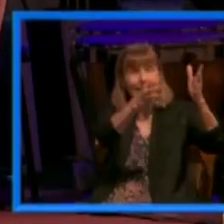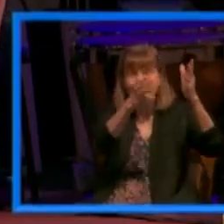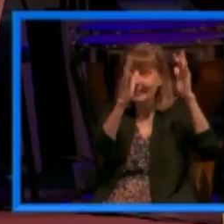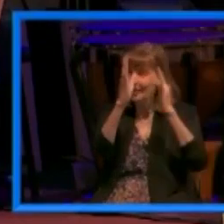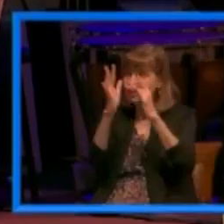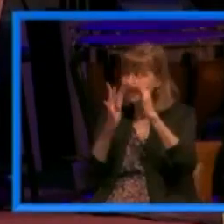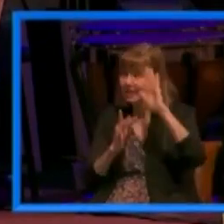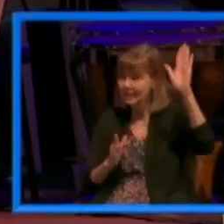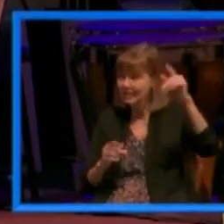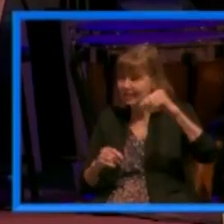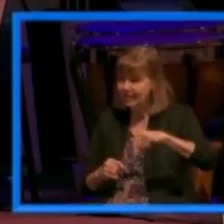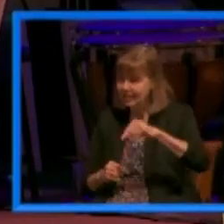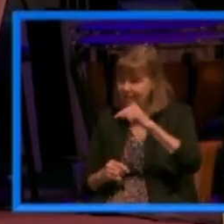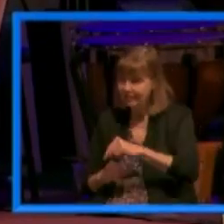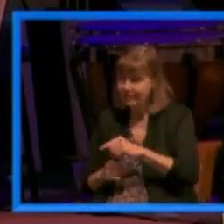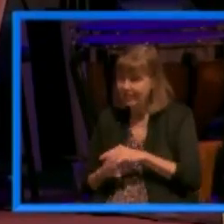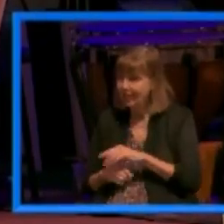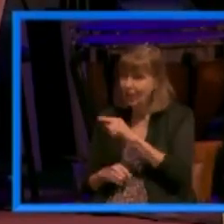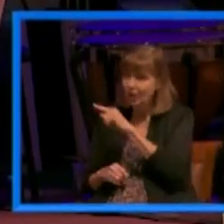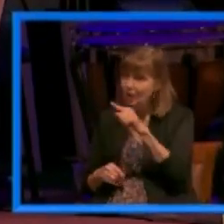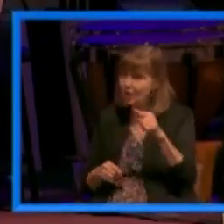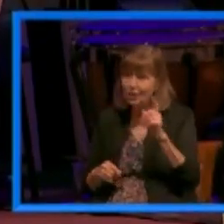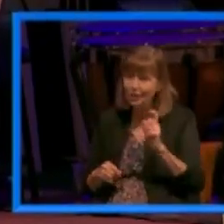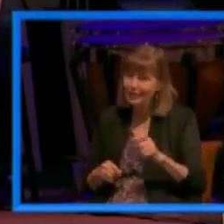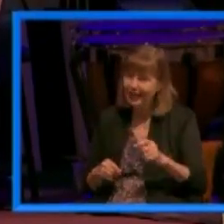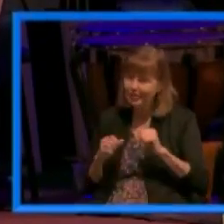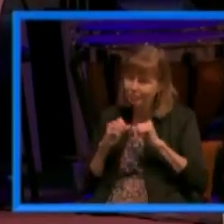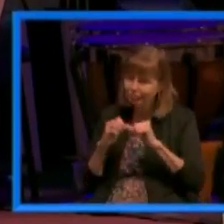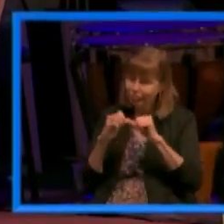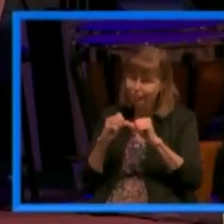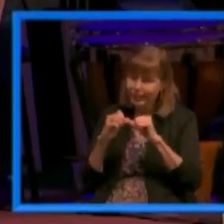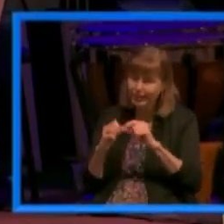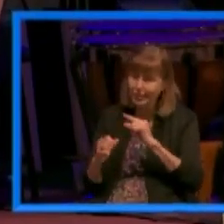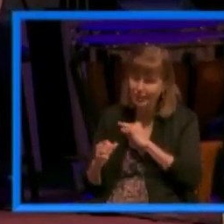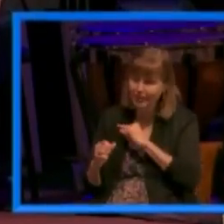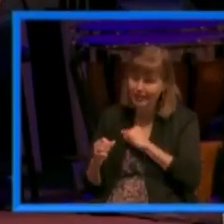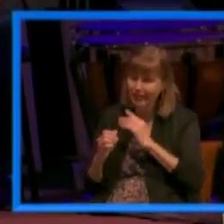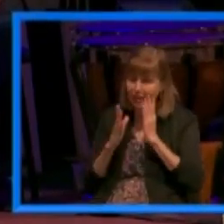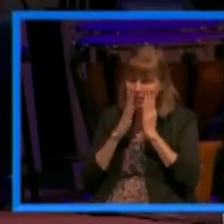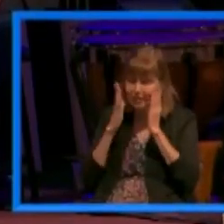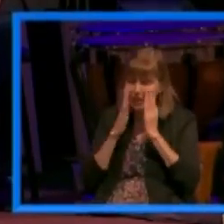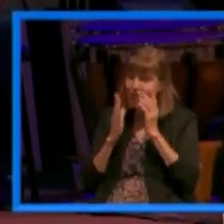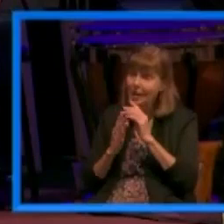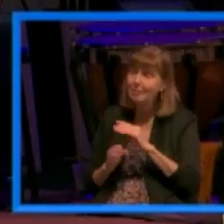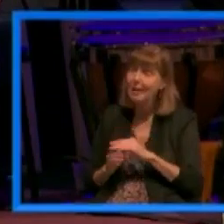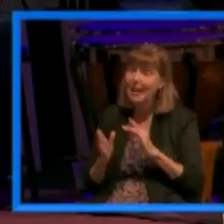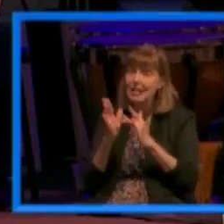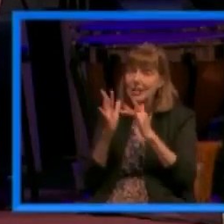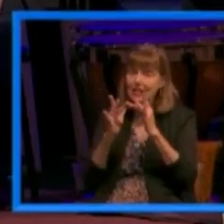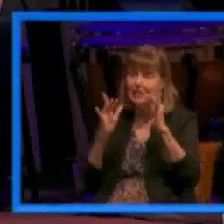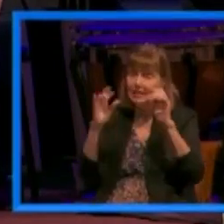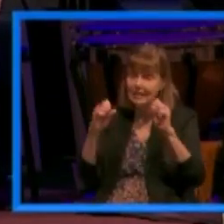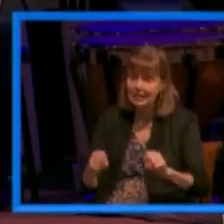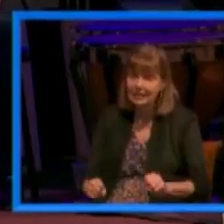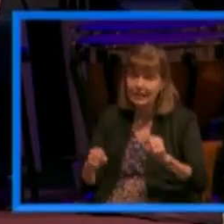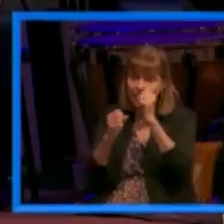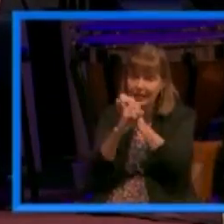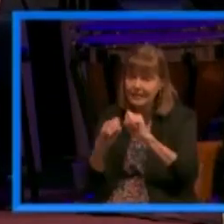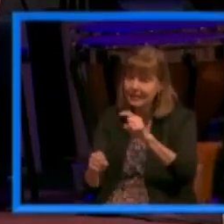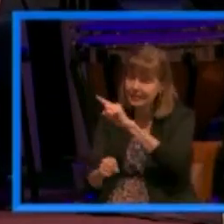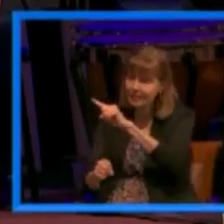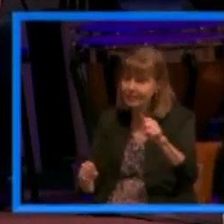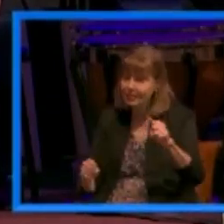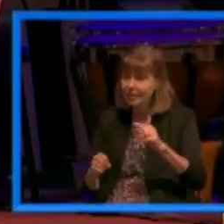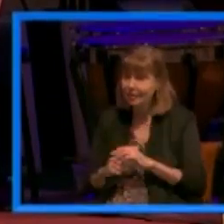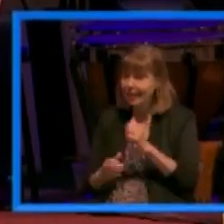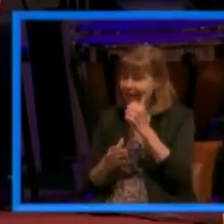don't have to bear the guilt anymore. You don't have to carry the shame anymore. You can be rescued by Jesus Christ, the very offspring of